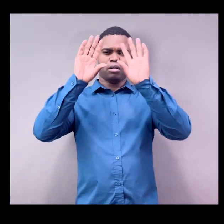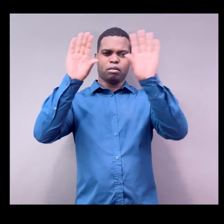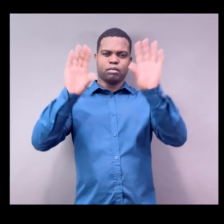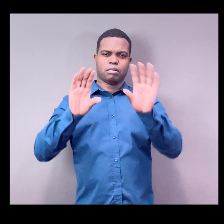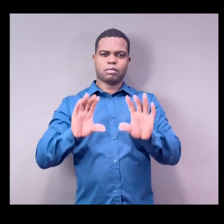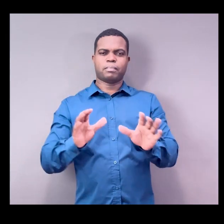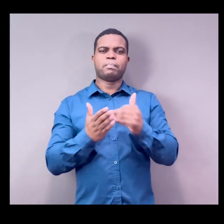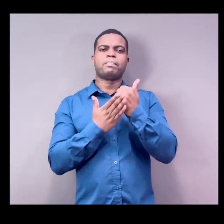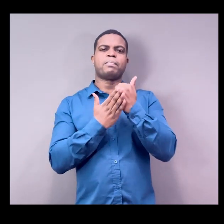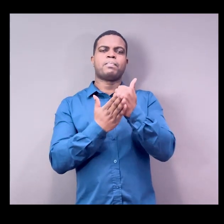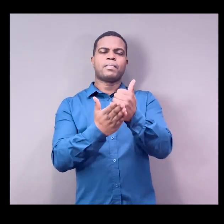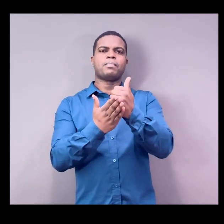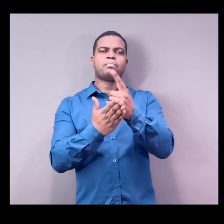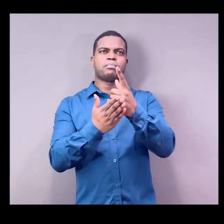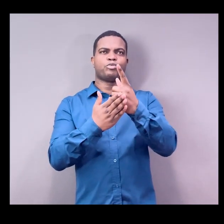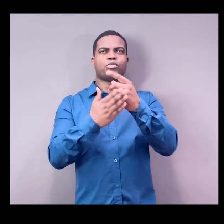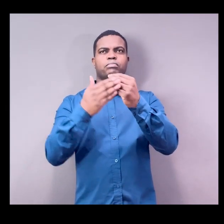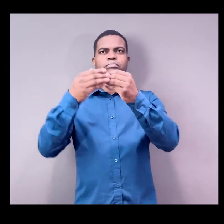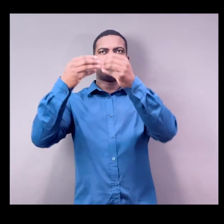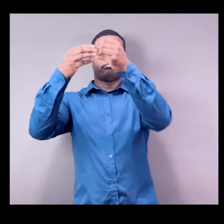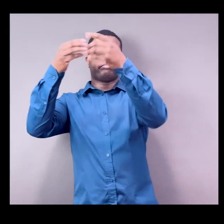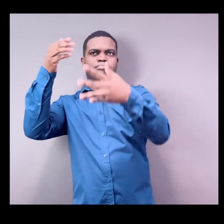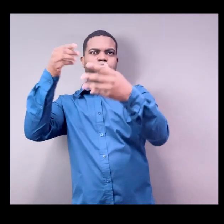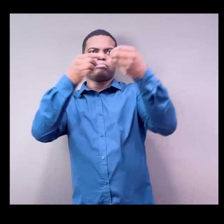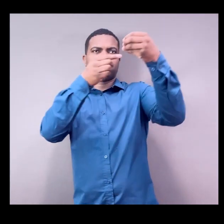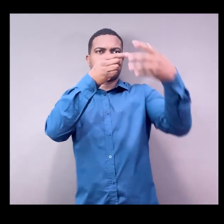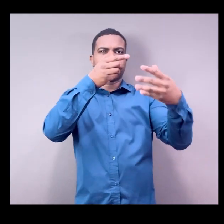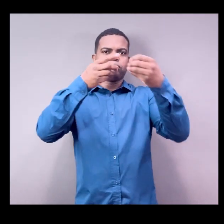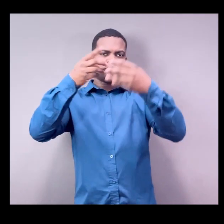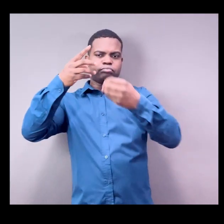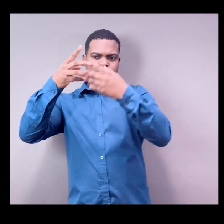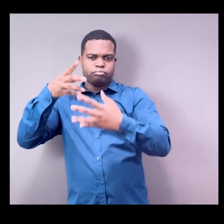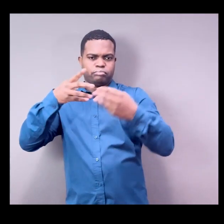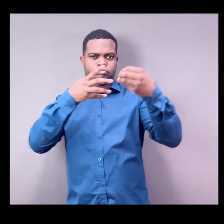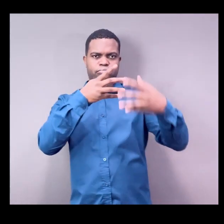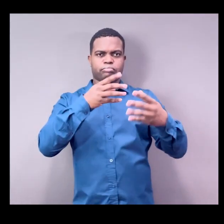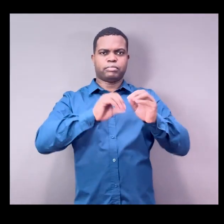be talking about SWOT matrix in details.